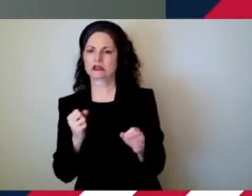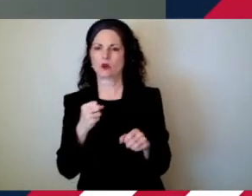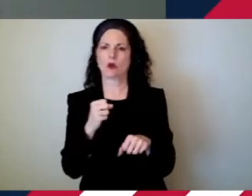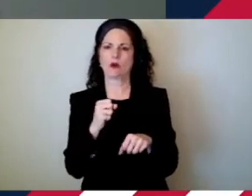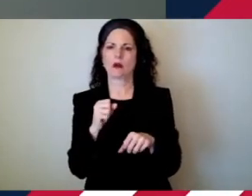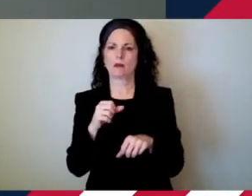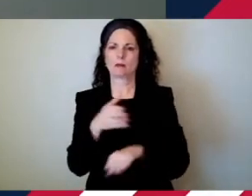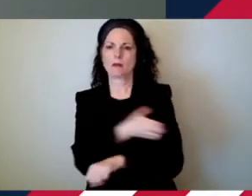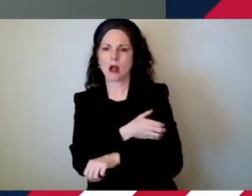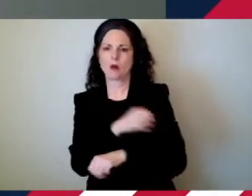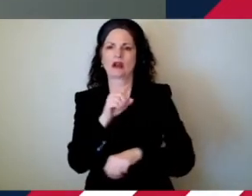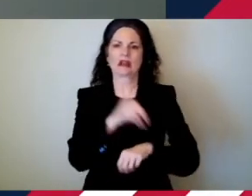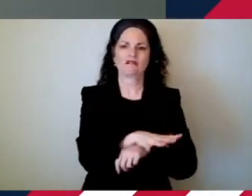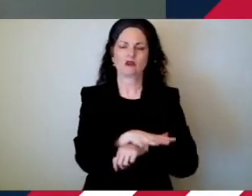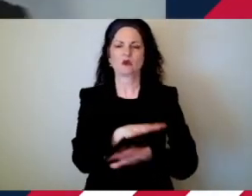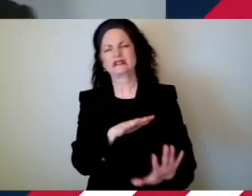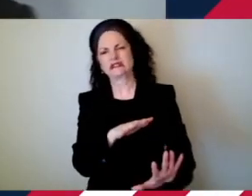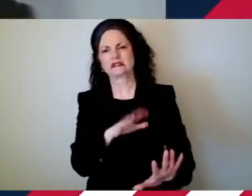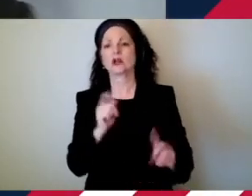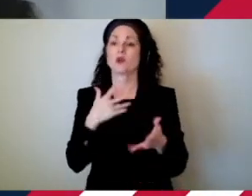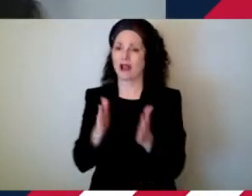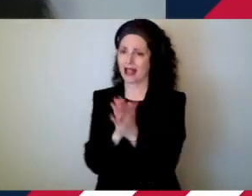amendment. Thank you.